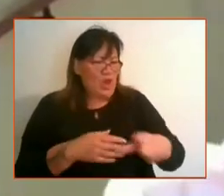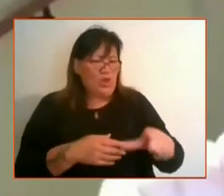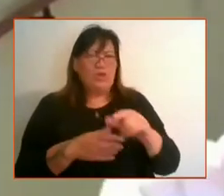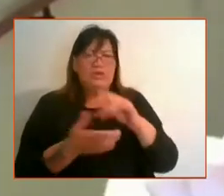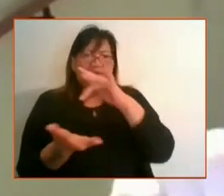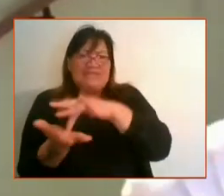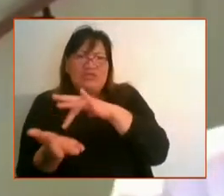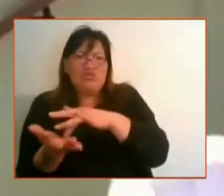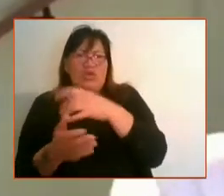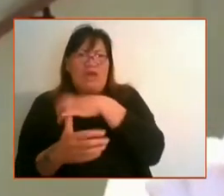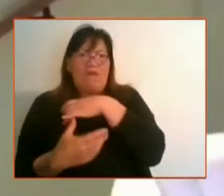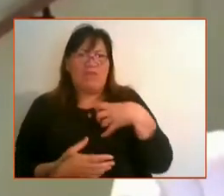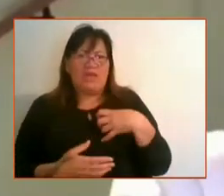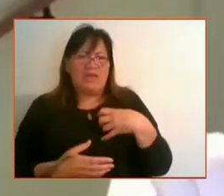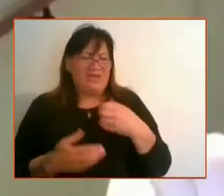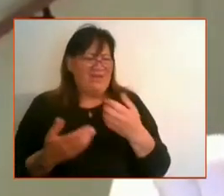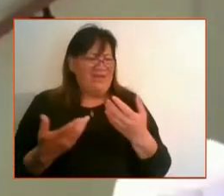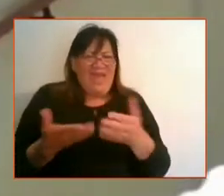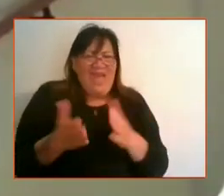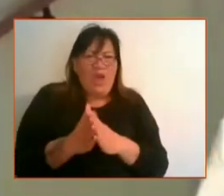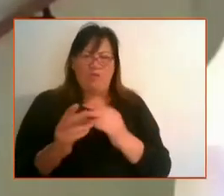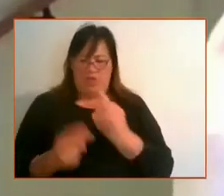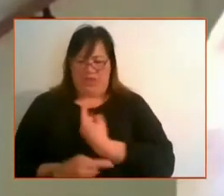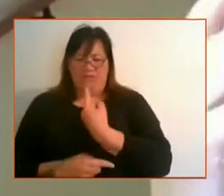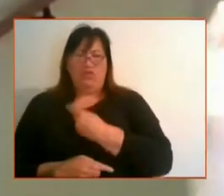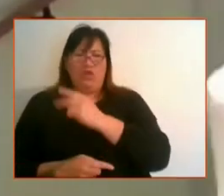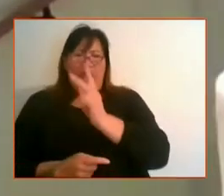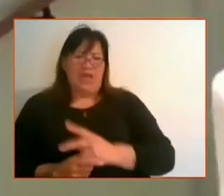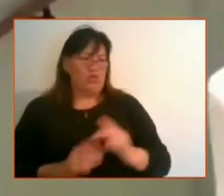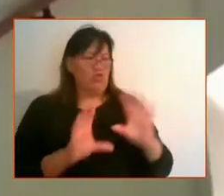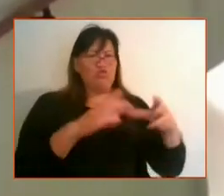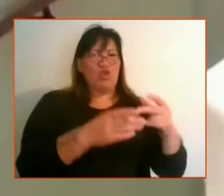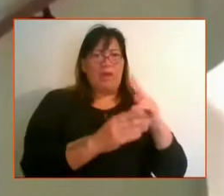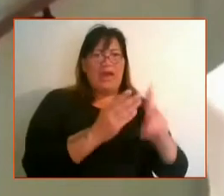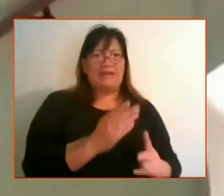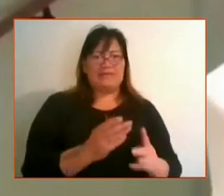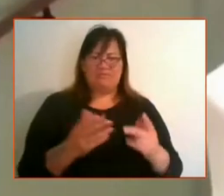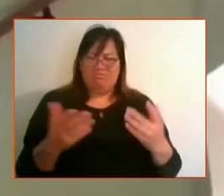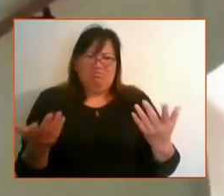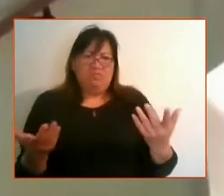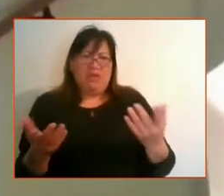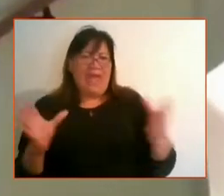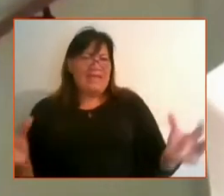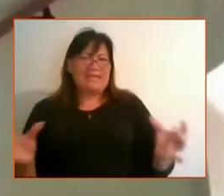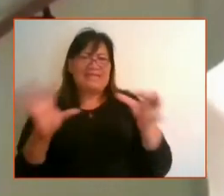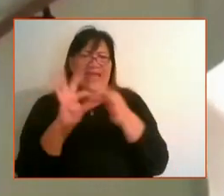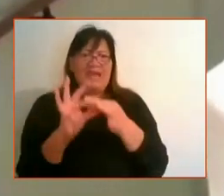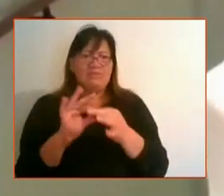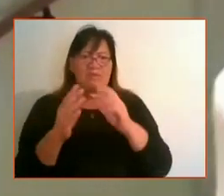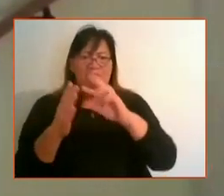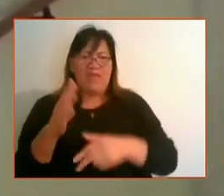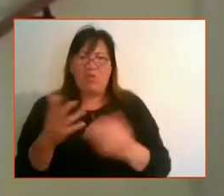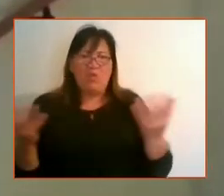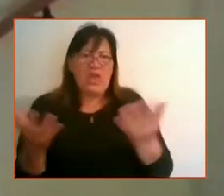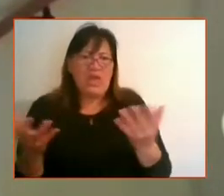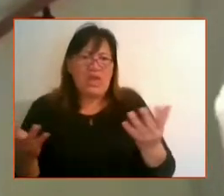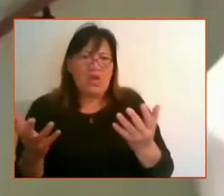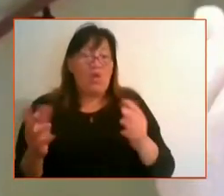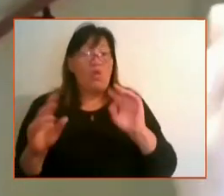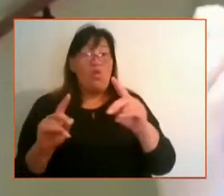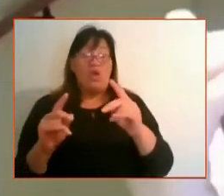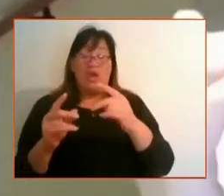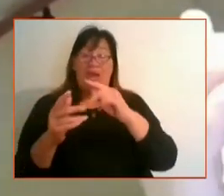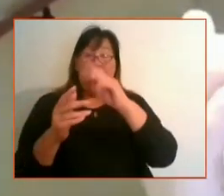arts organisations to the individual artist? Where is the engagement plan? Is the intent to produce a plan to the arts world